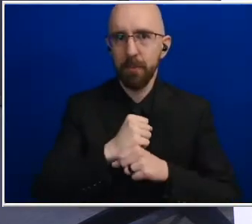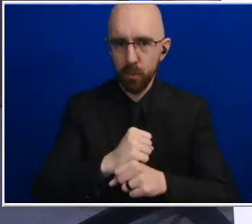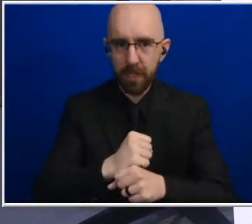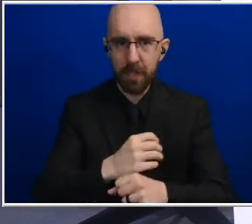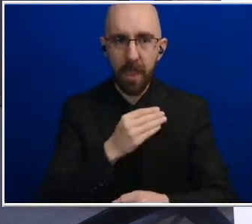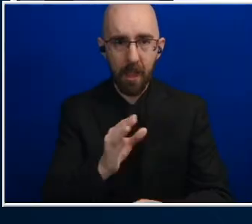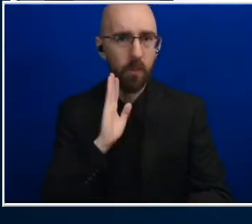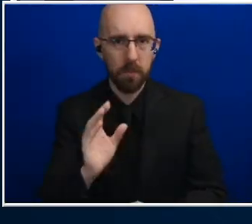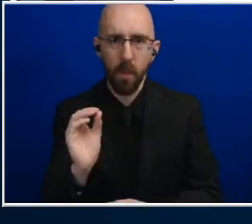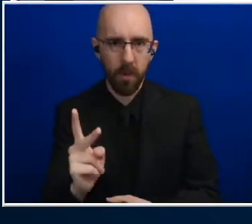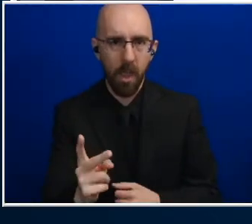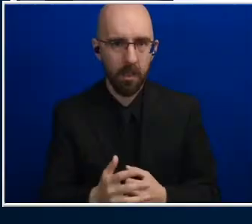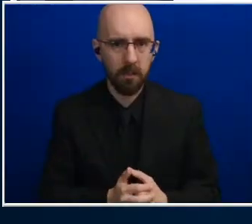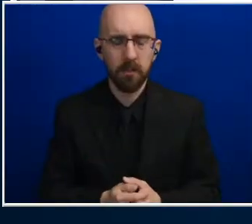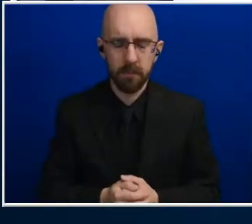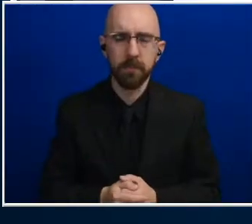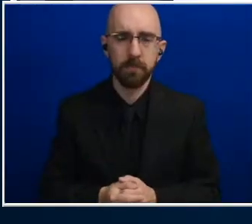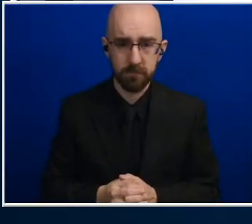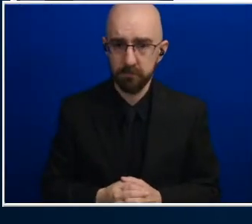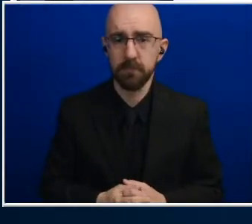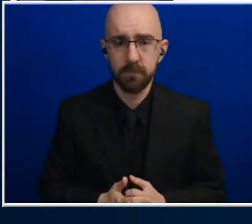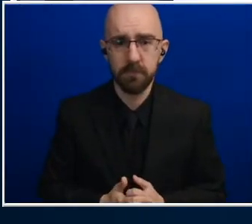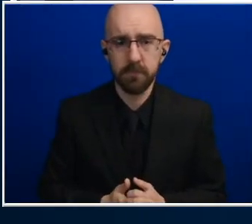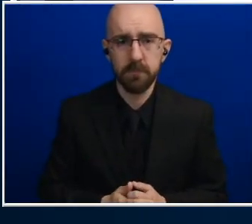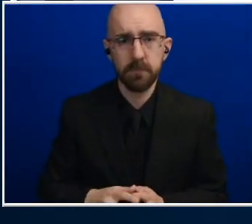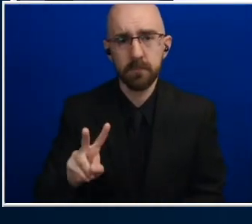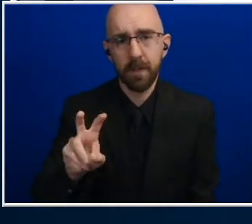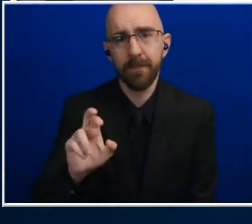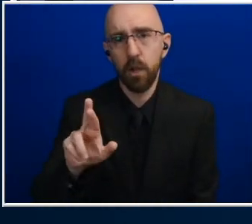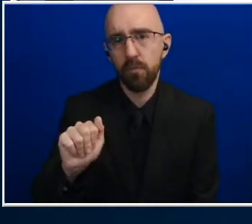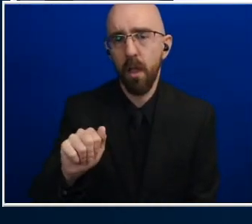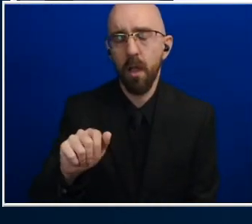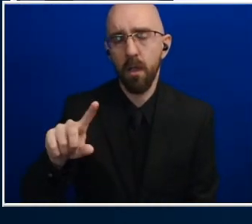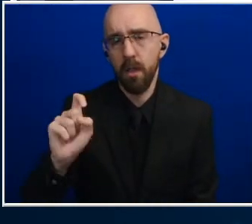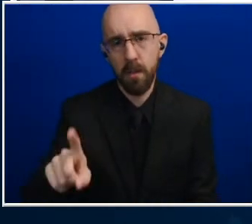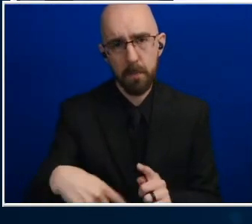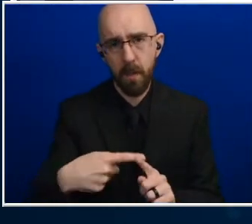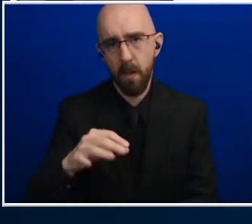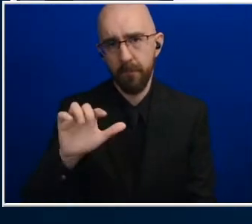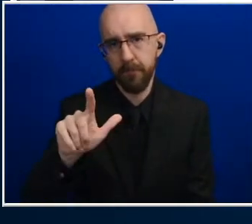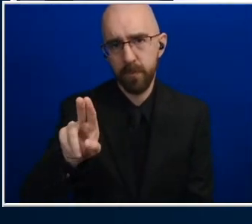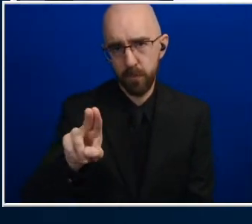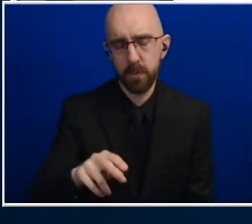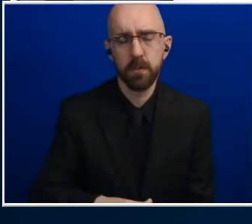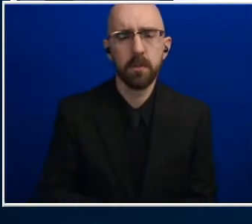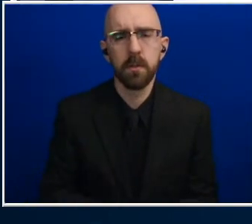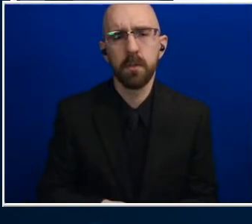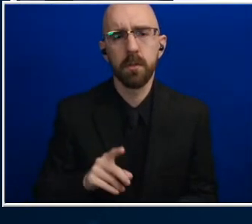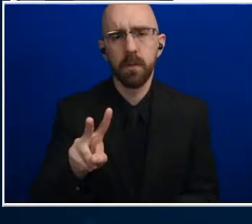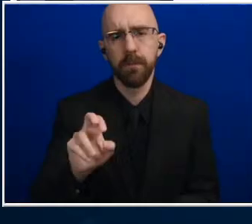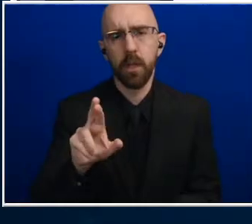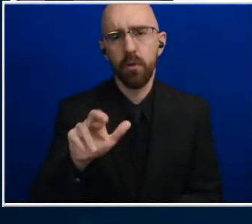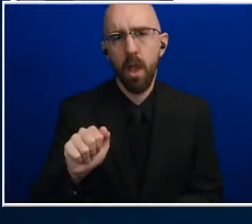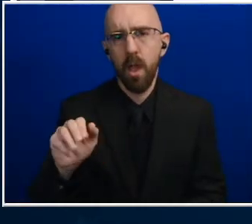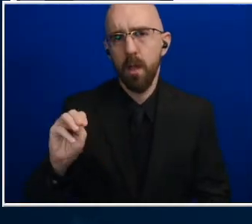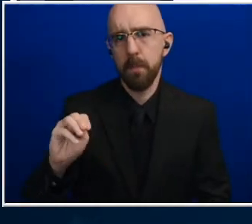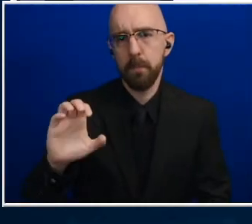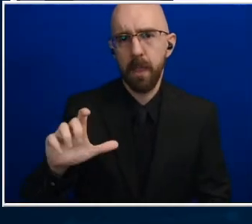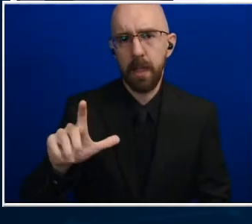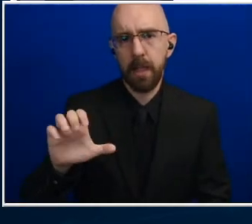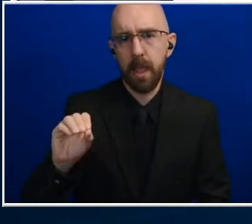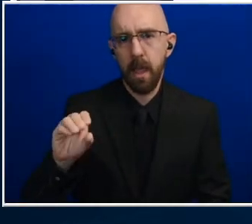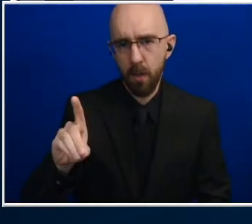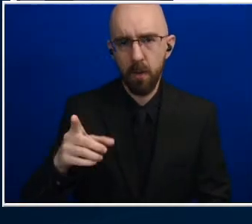Yeah, okay. Vera has a question about the flu vaccine. Vera McLeod wants to know, what other options are there